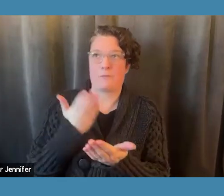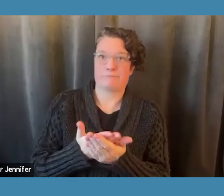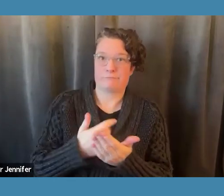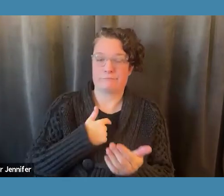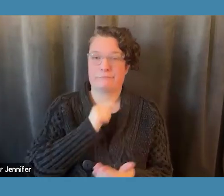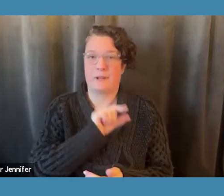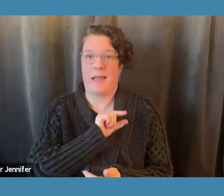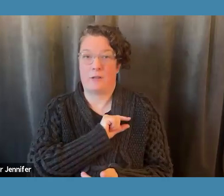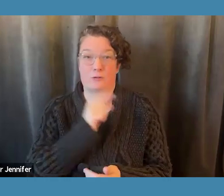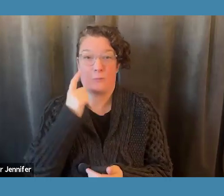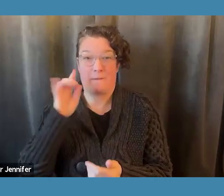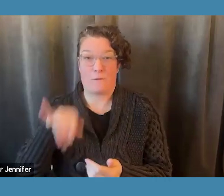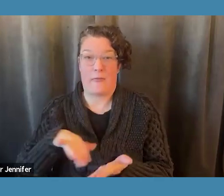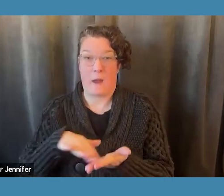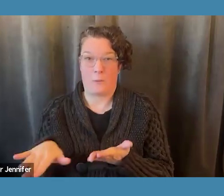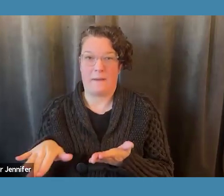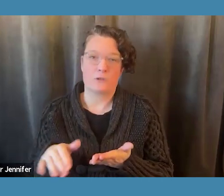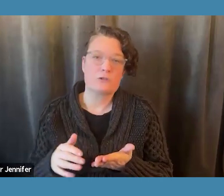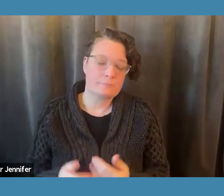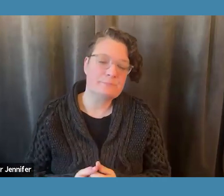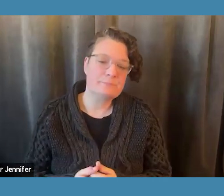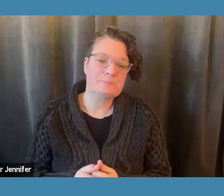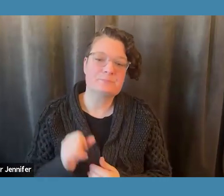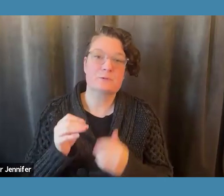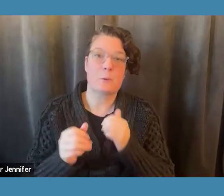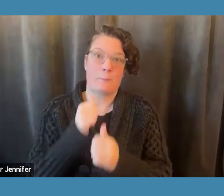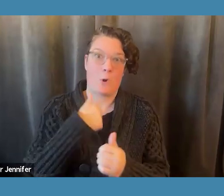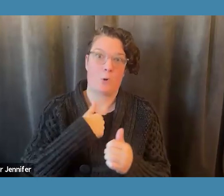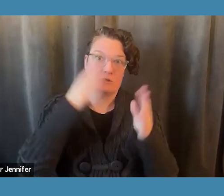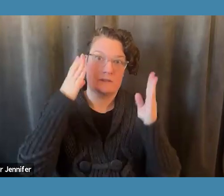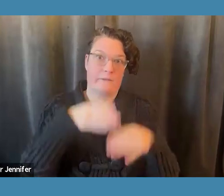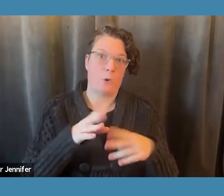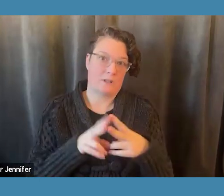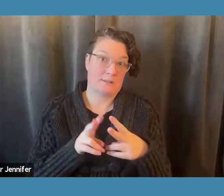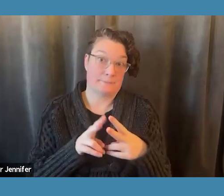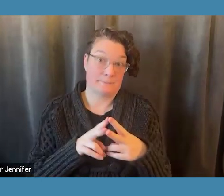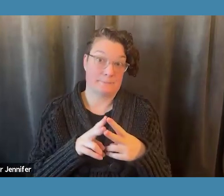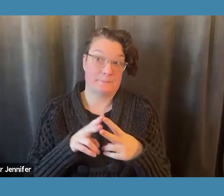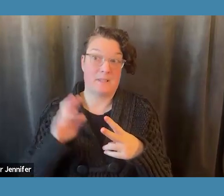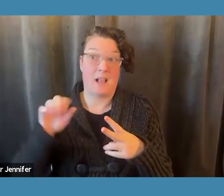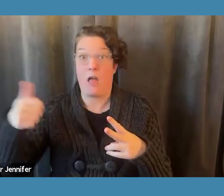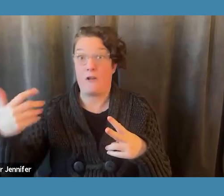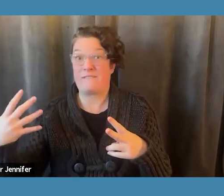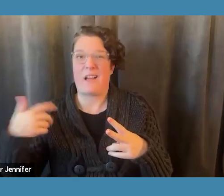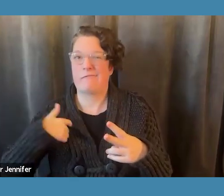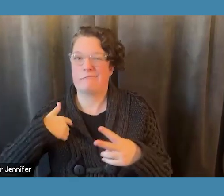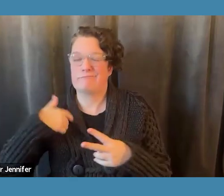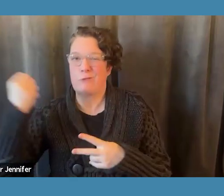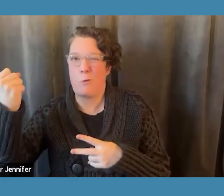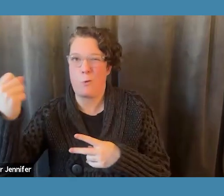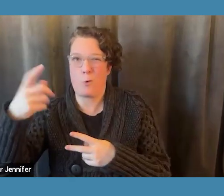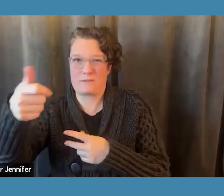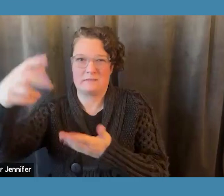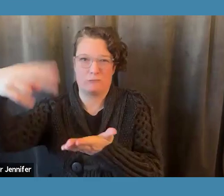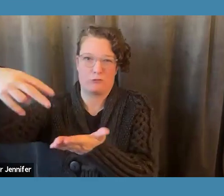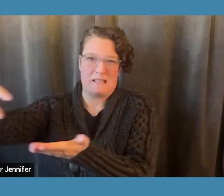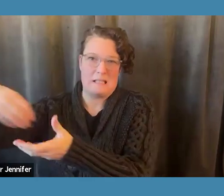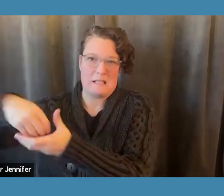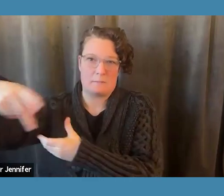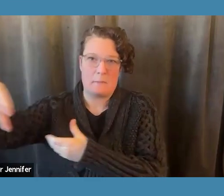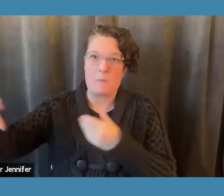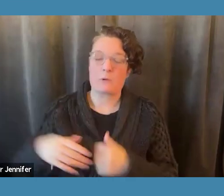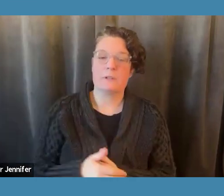waiver. So I'm going to focus most of my time on those. First, autism. The Chapter